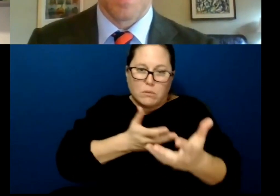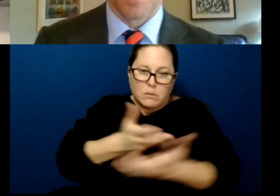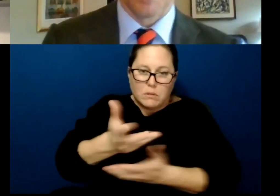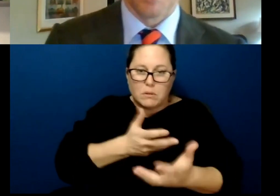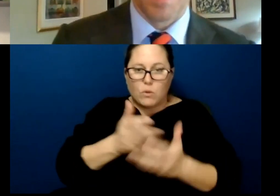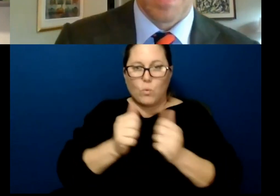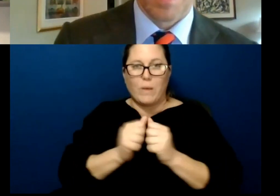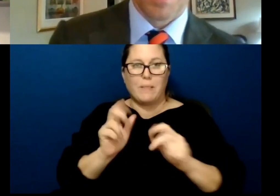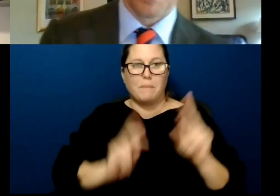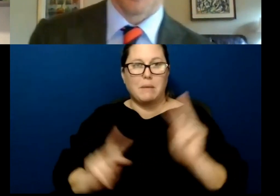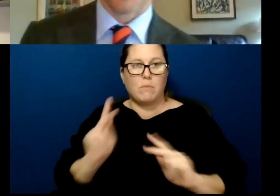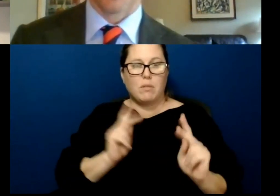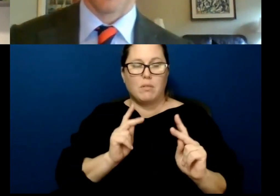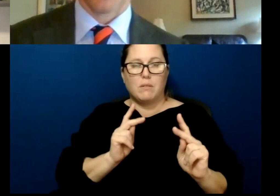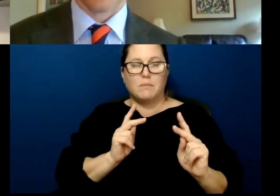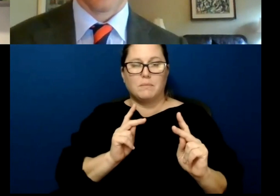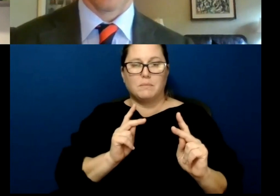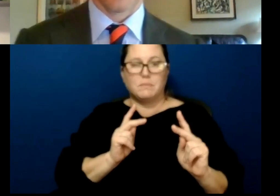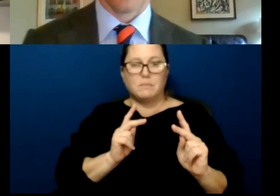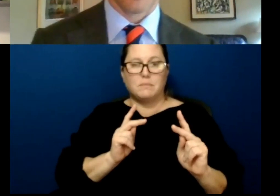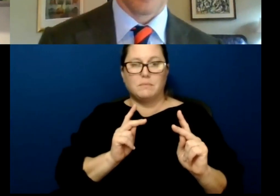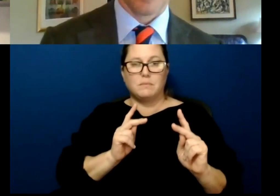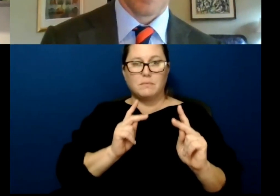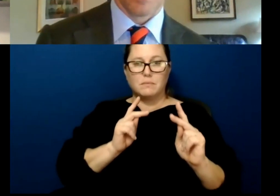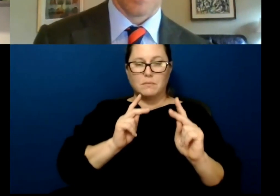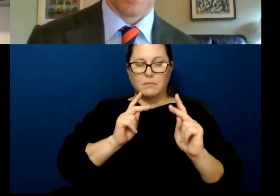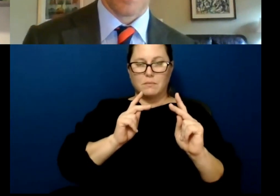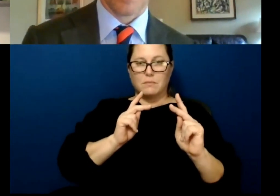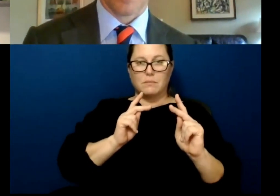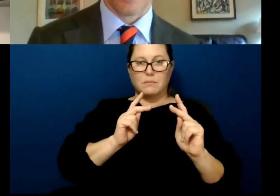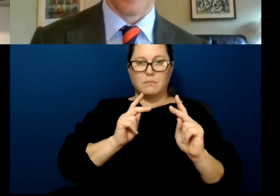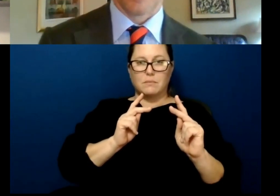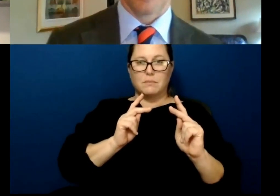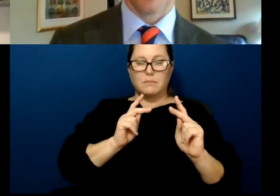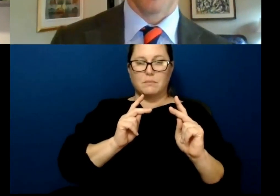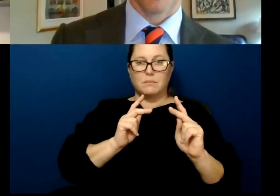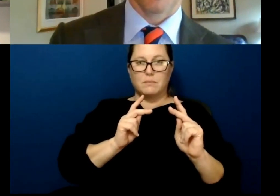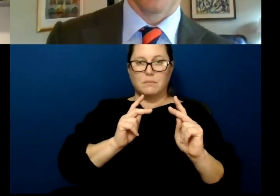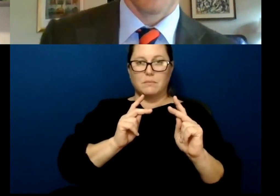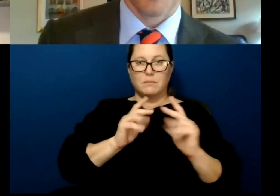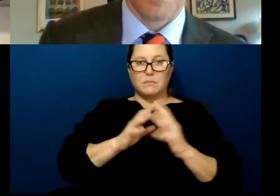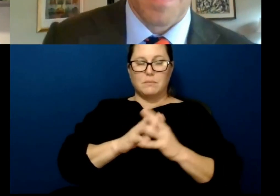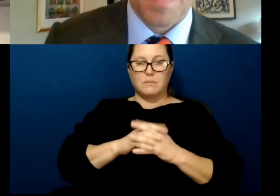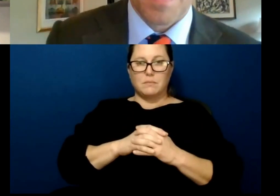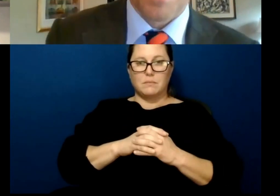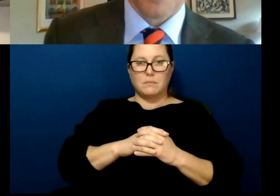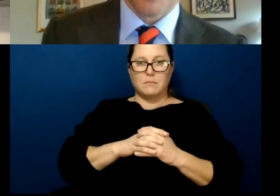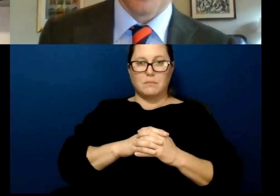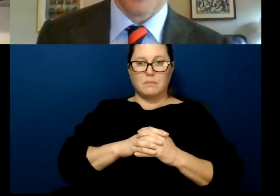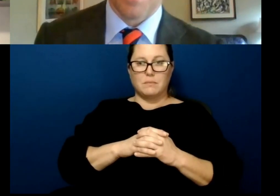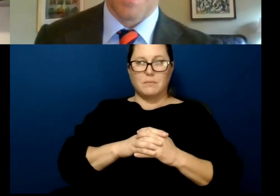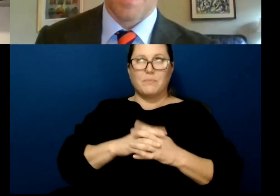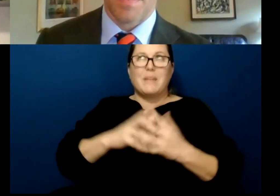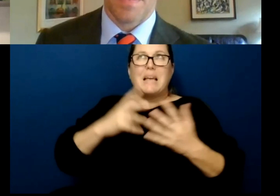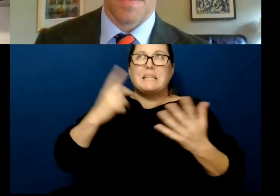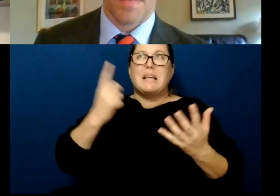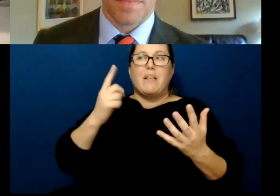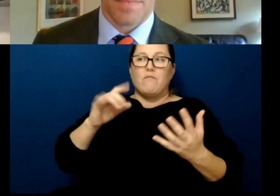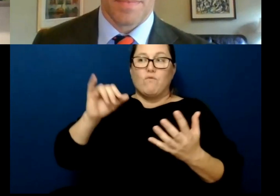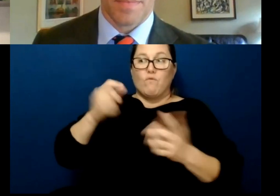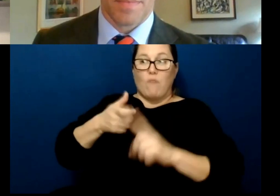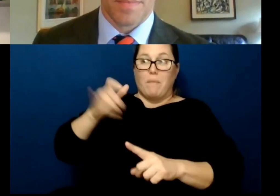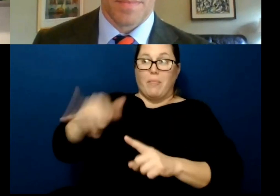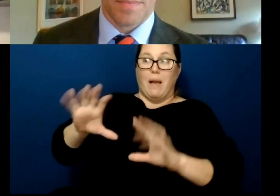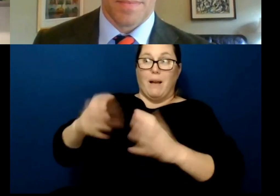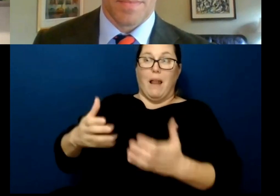and in a way that in the back of your mind, some things from those classes will always pop up.